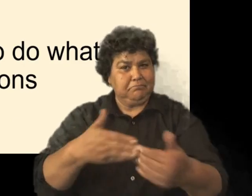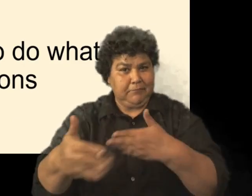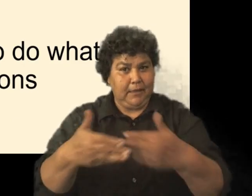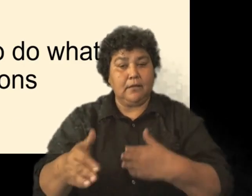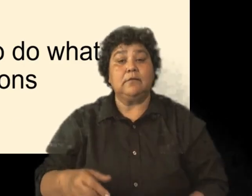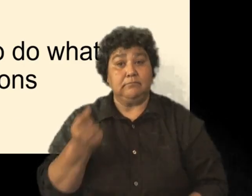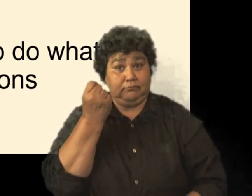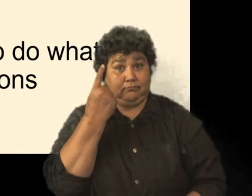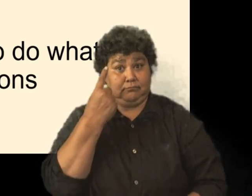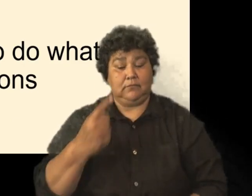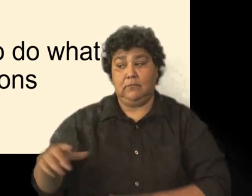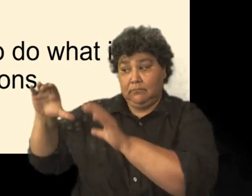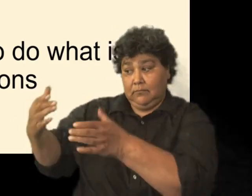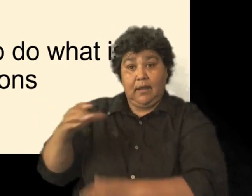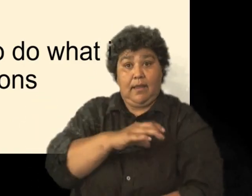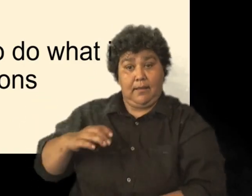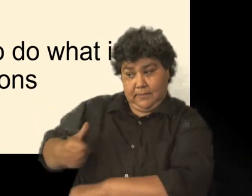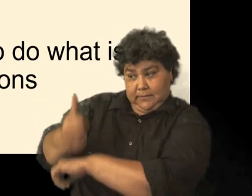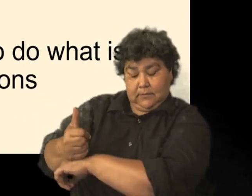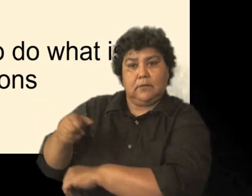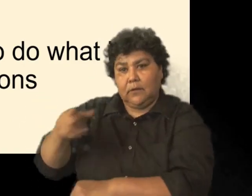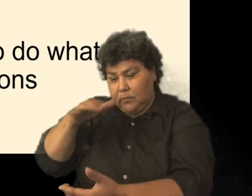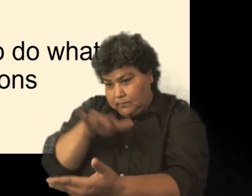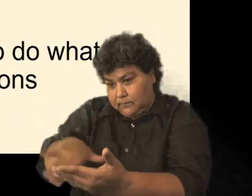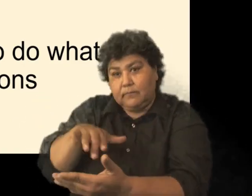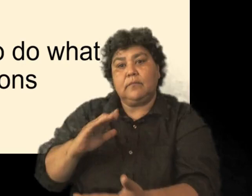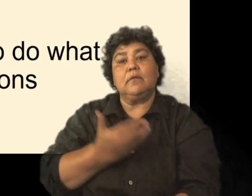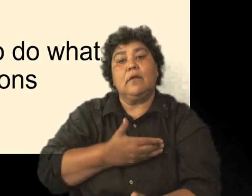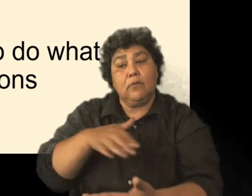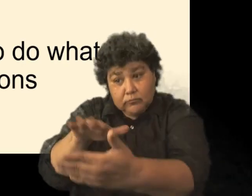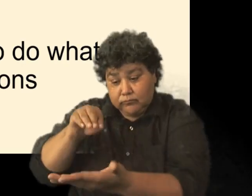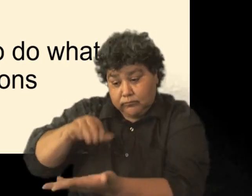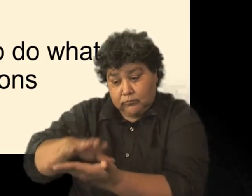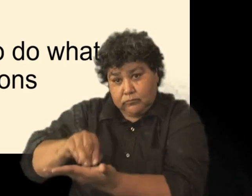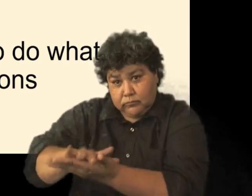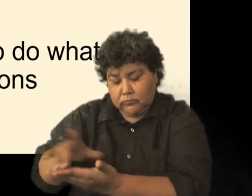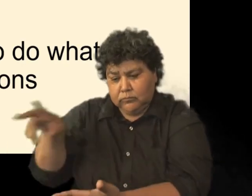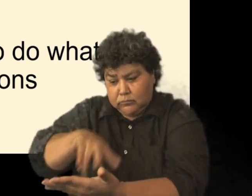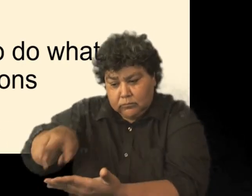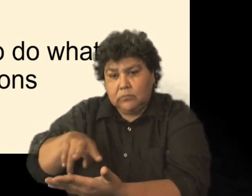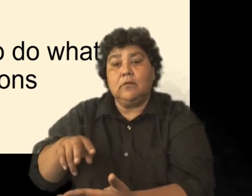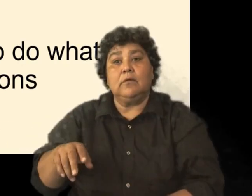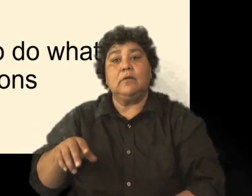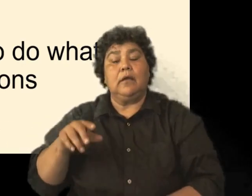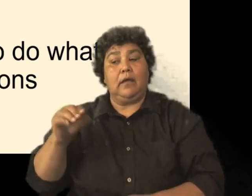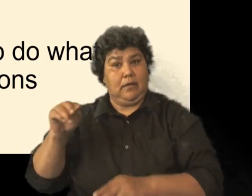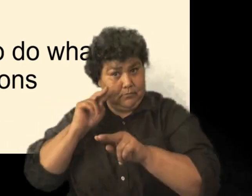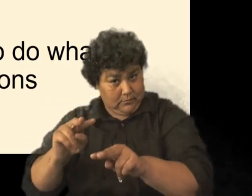who will perform an interim analysis after 21 months. And if there is a dramatic